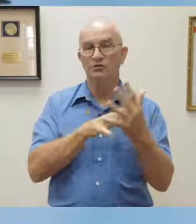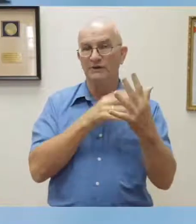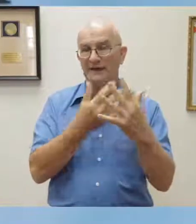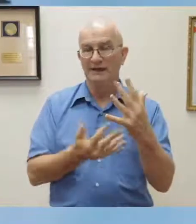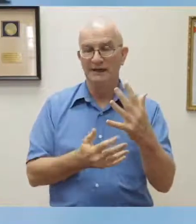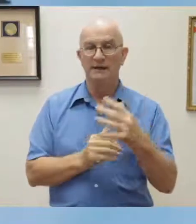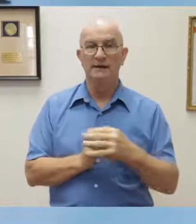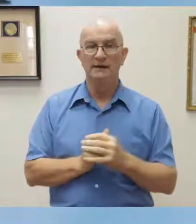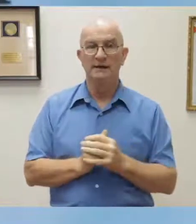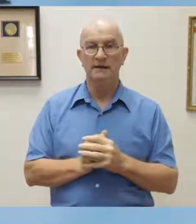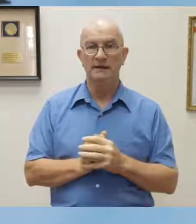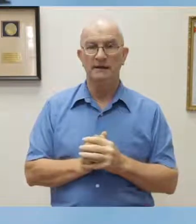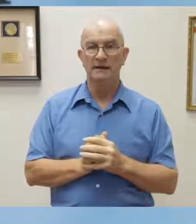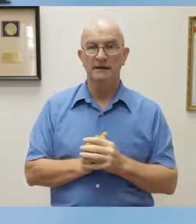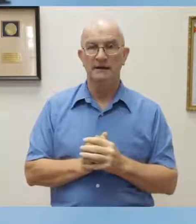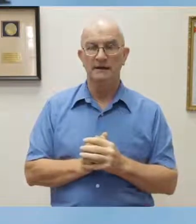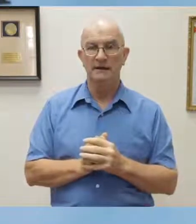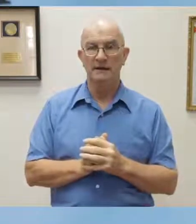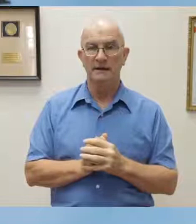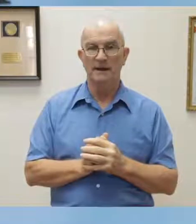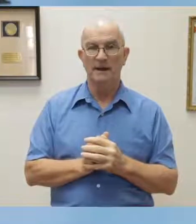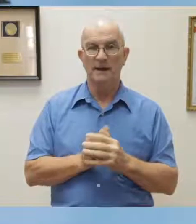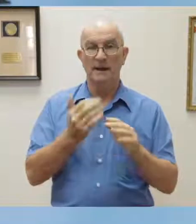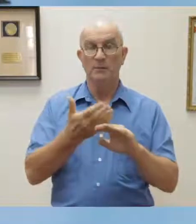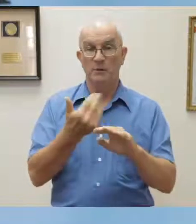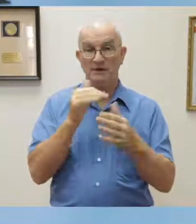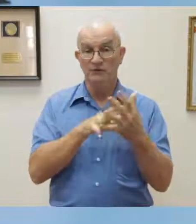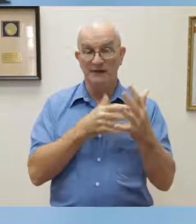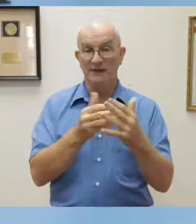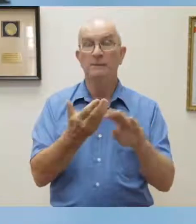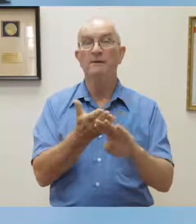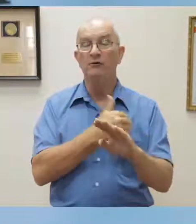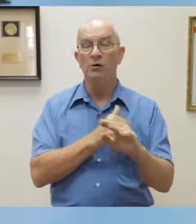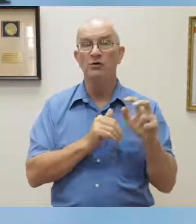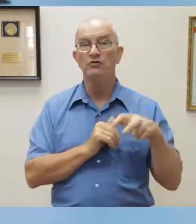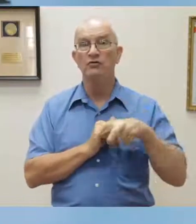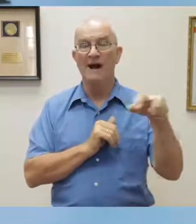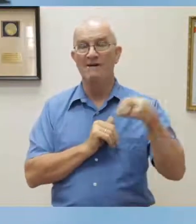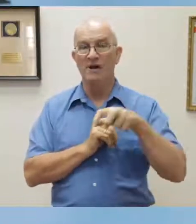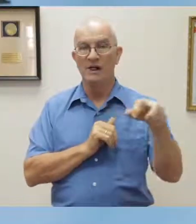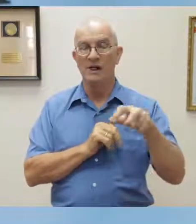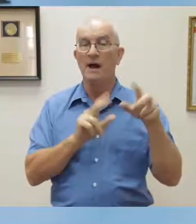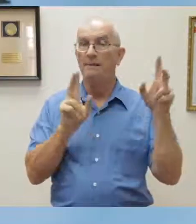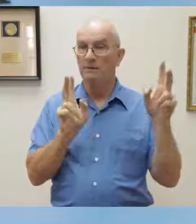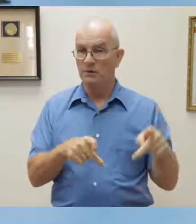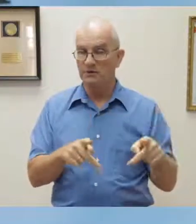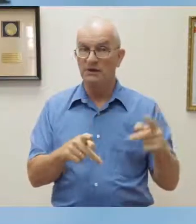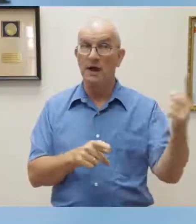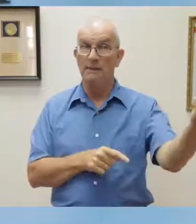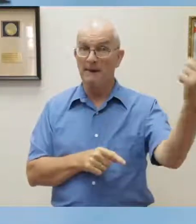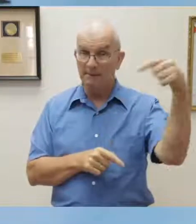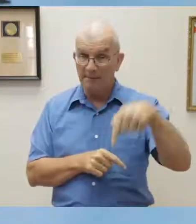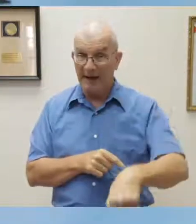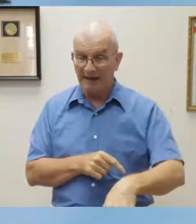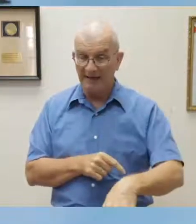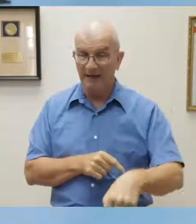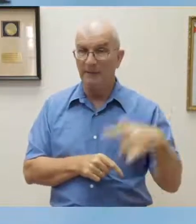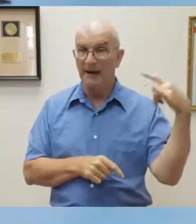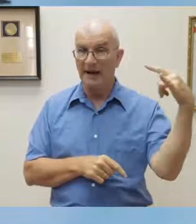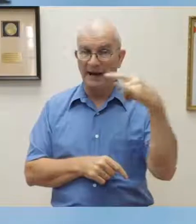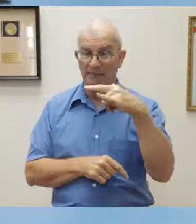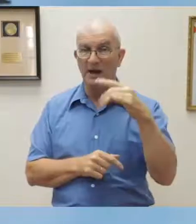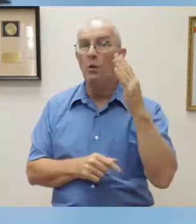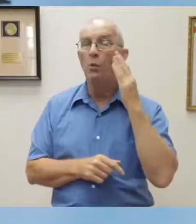Persons returning by airlines will be screened at check-in and boarding by the airline.